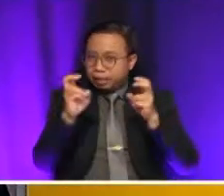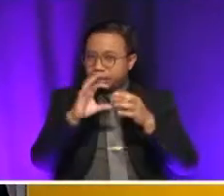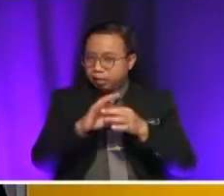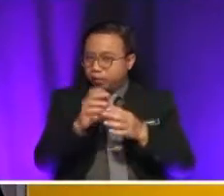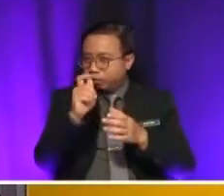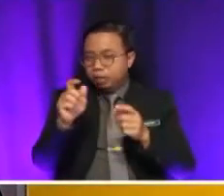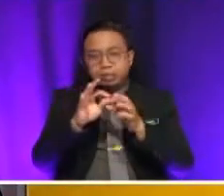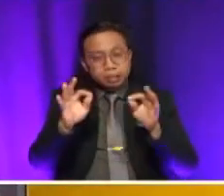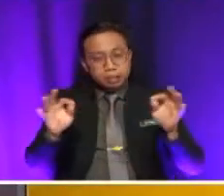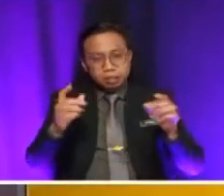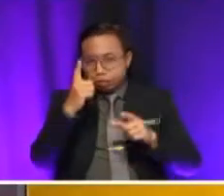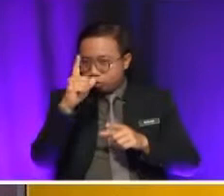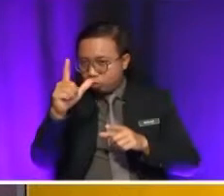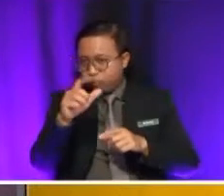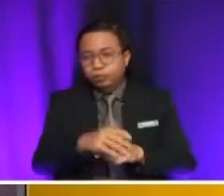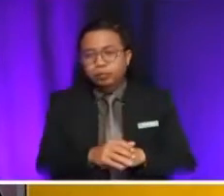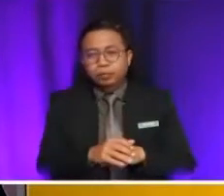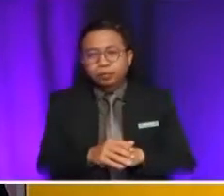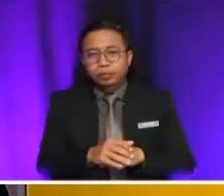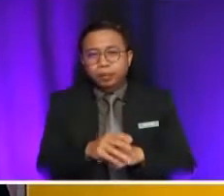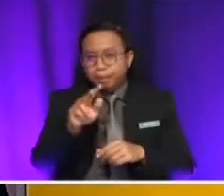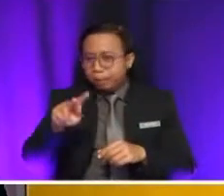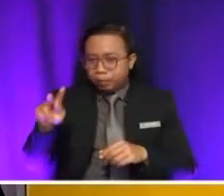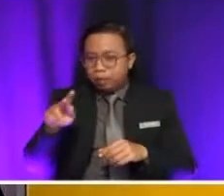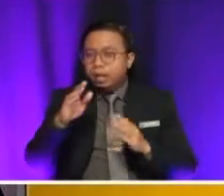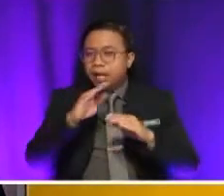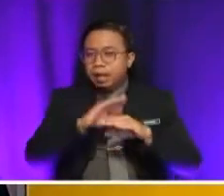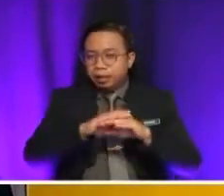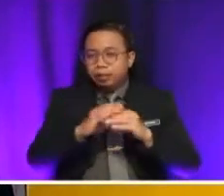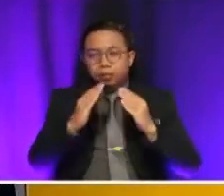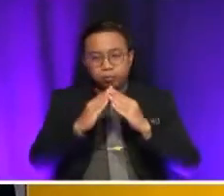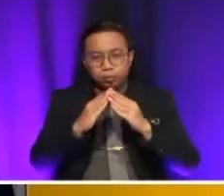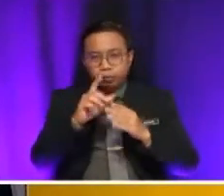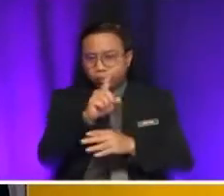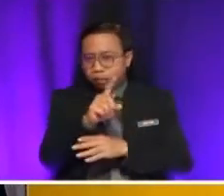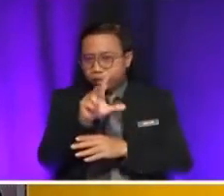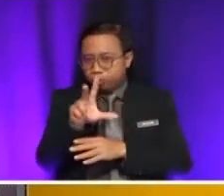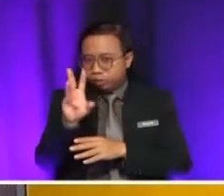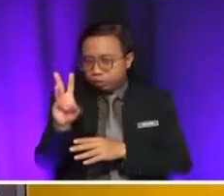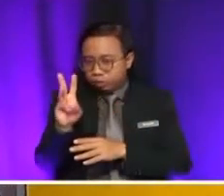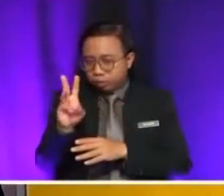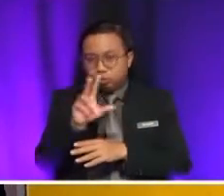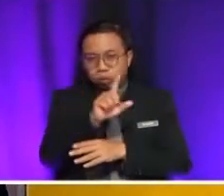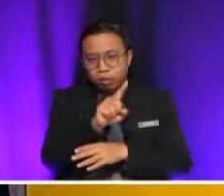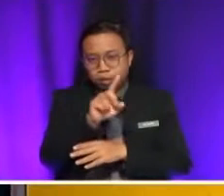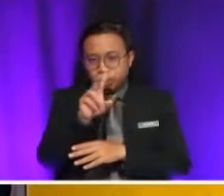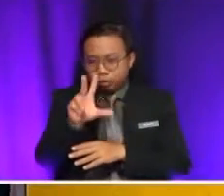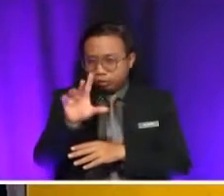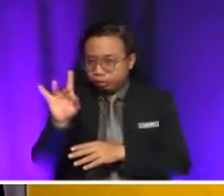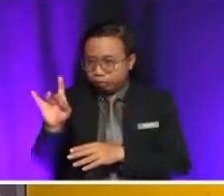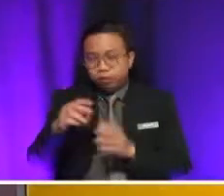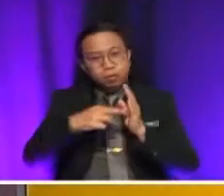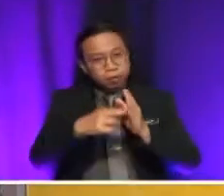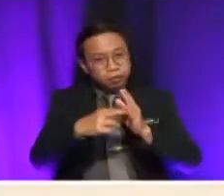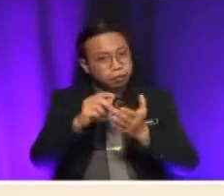text that we are going to look at today. Okay, pupils at home, you can turn your textbook to page 136 and 137 to refer to the text.